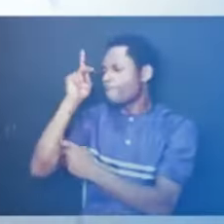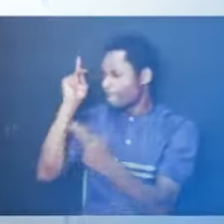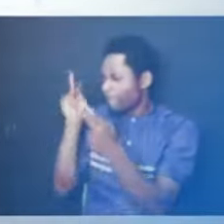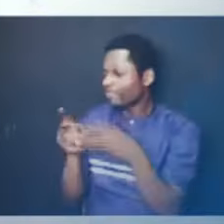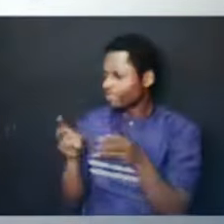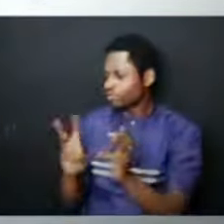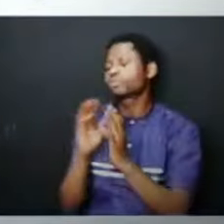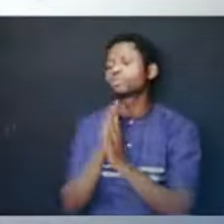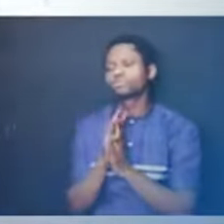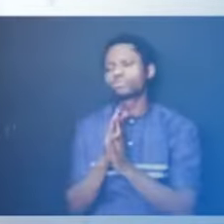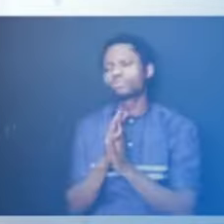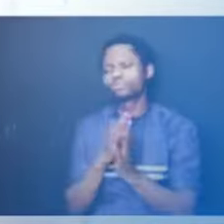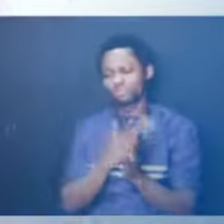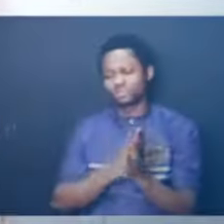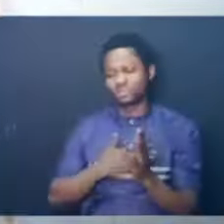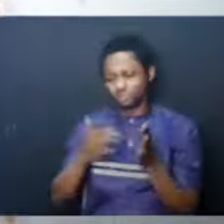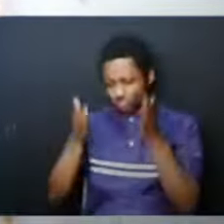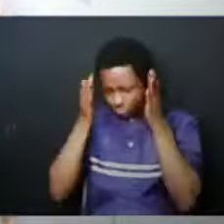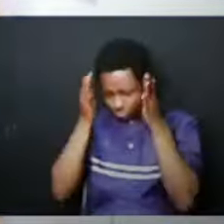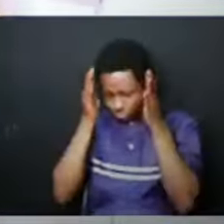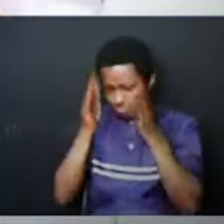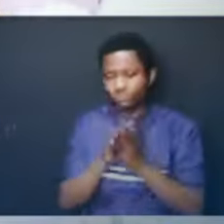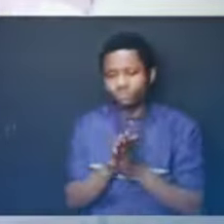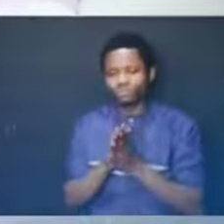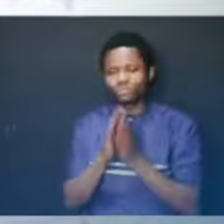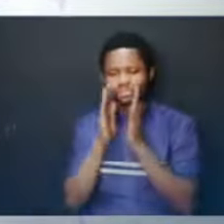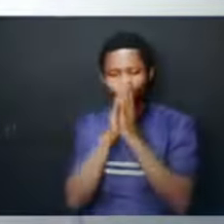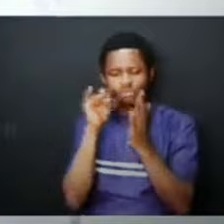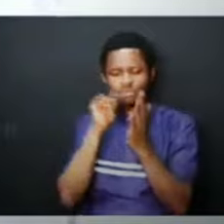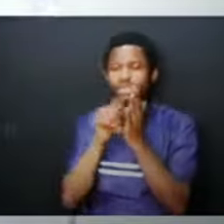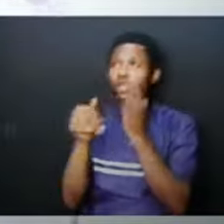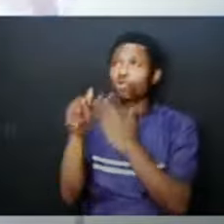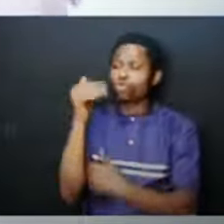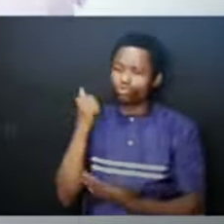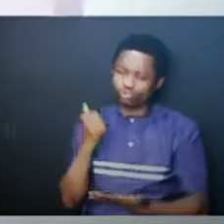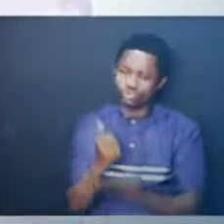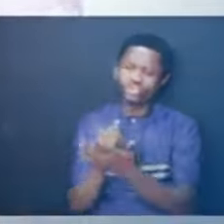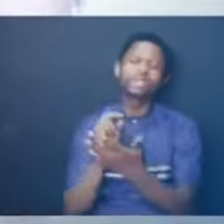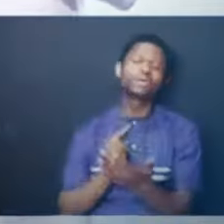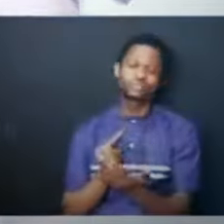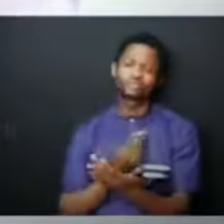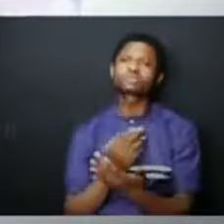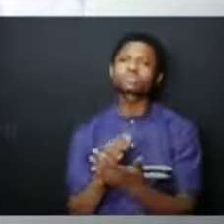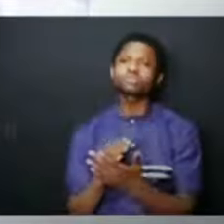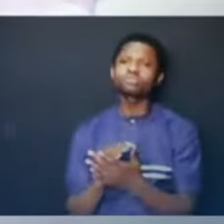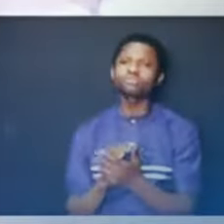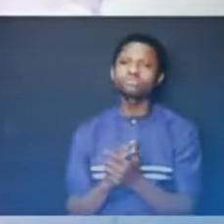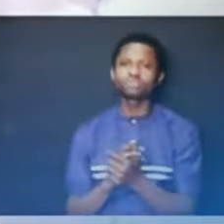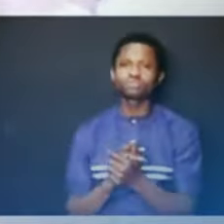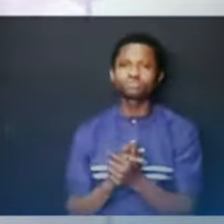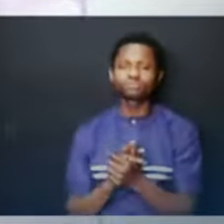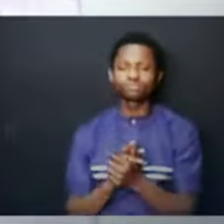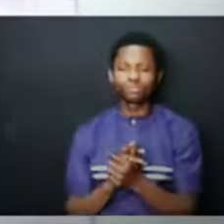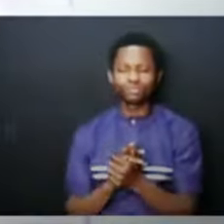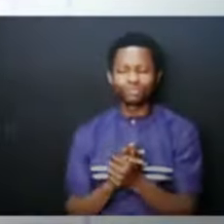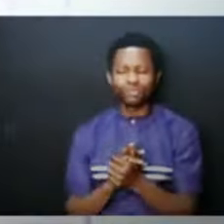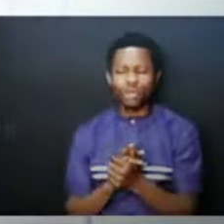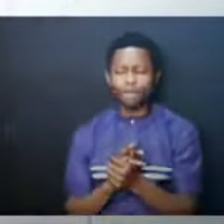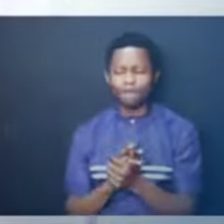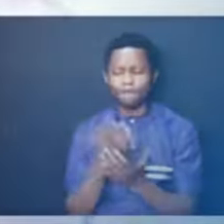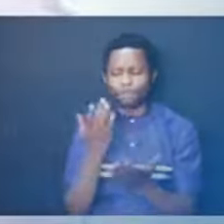Let's stay focused. And let us pray that God will help us. May the Lord grant us all of